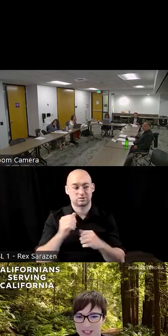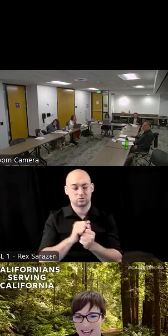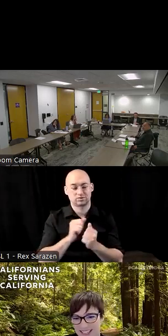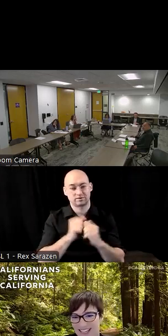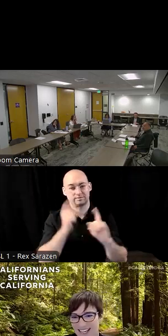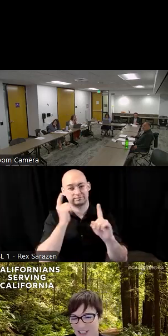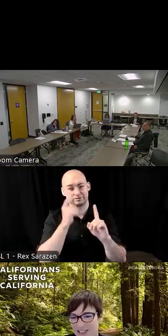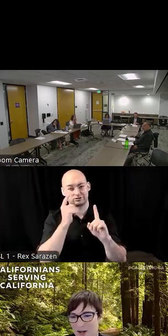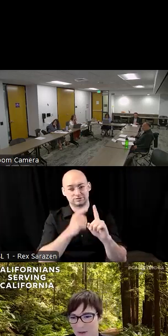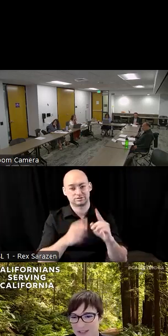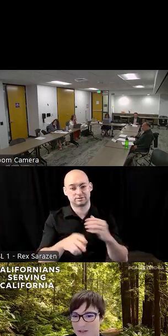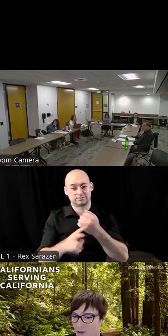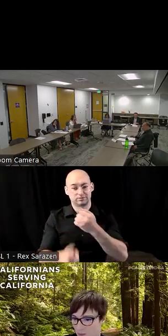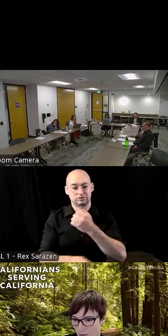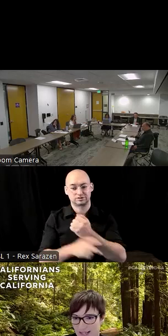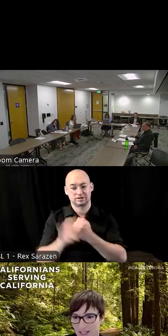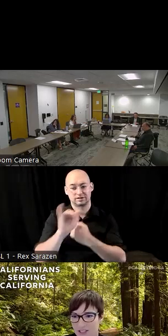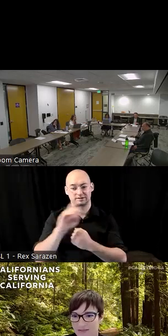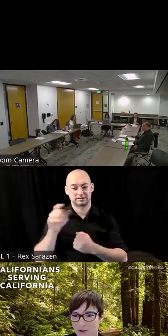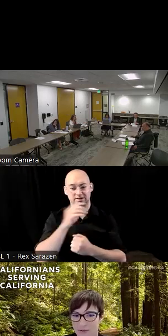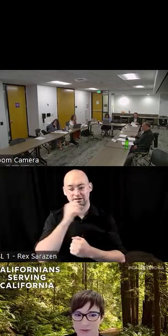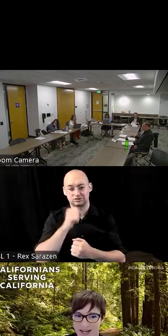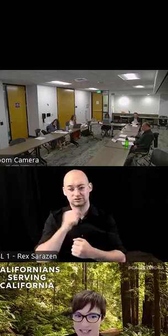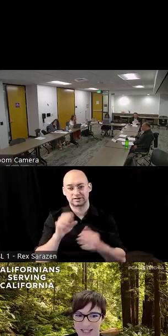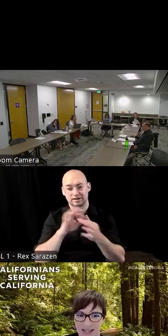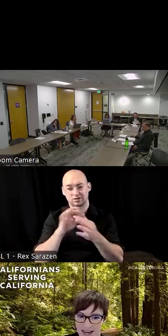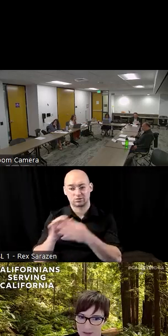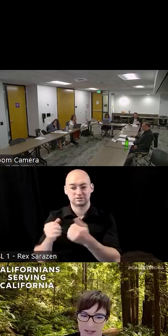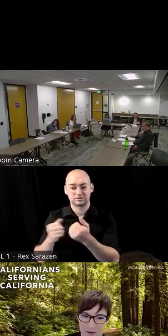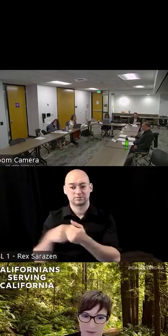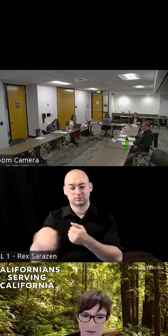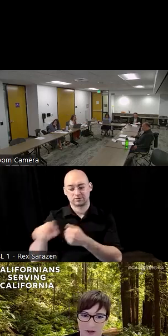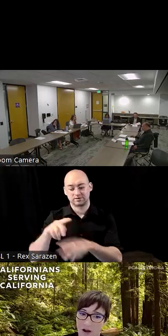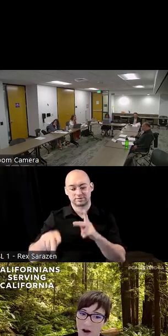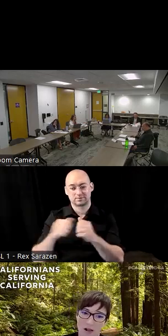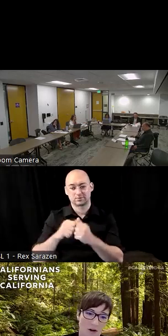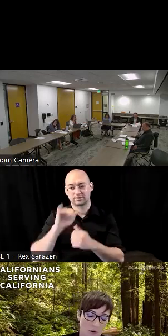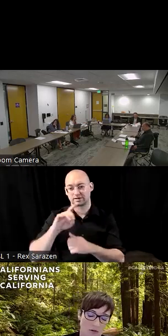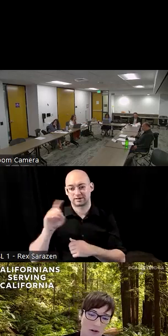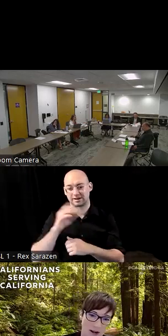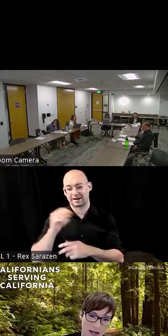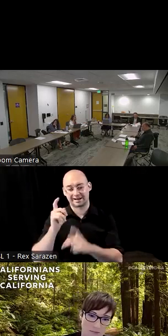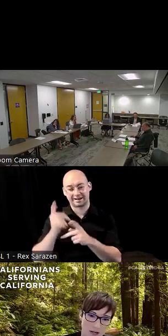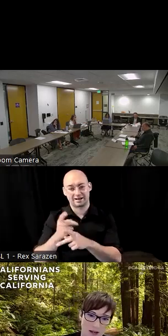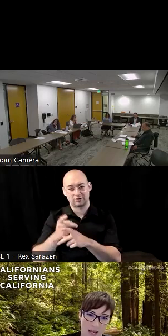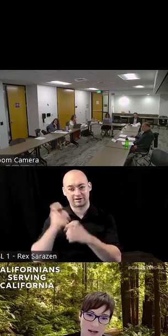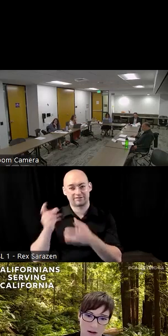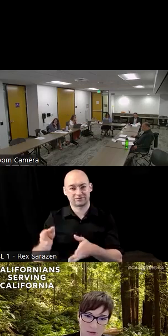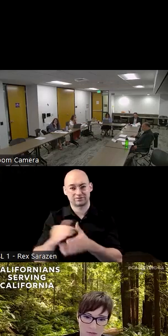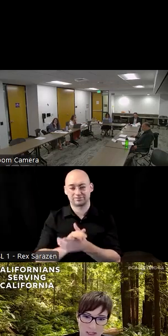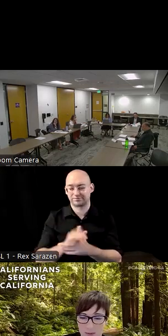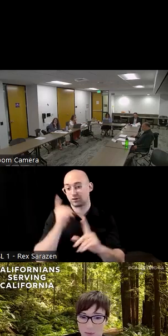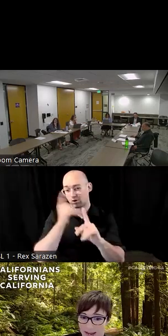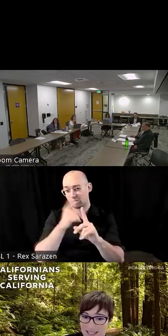to bridge IDD and aging networks to support aging individuals with IDD and their caregivers. All of our goals are aimed at